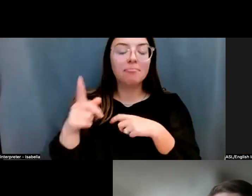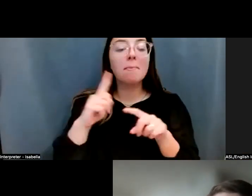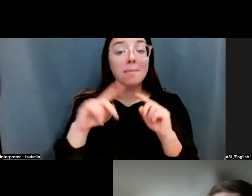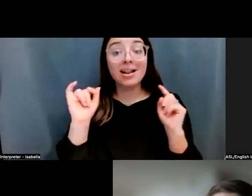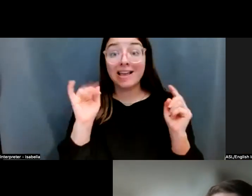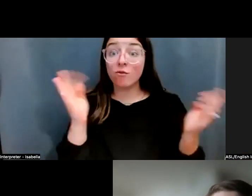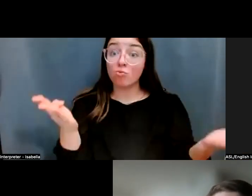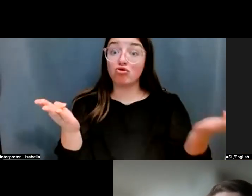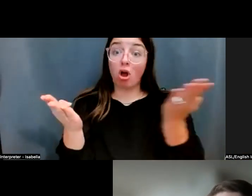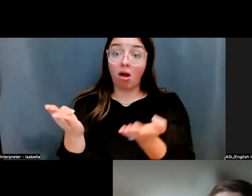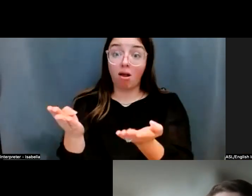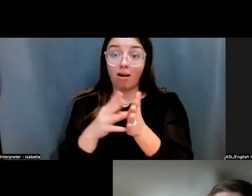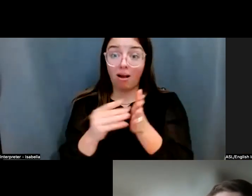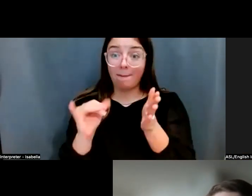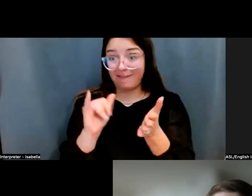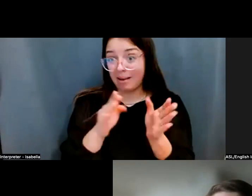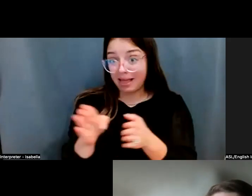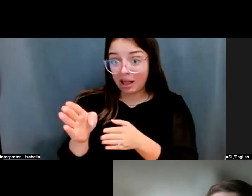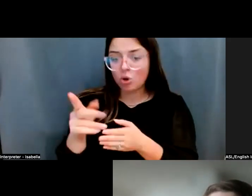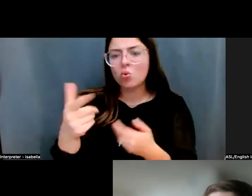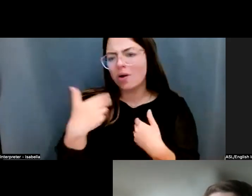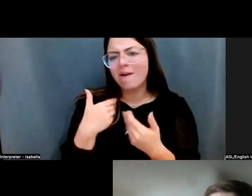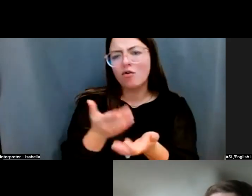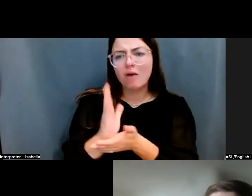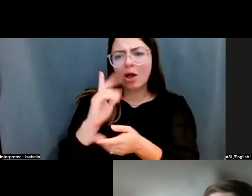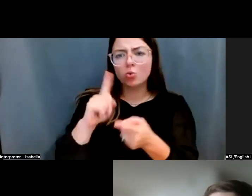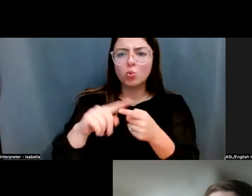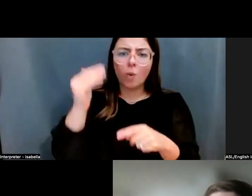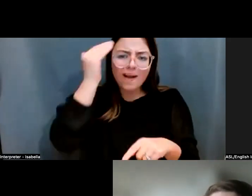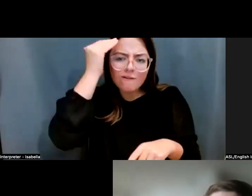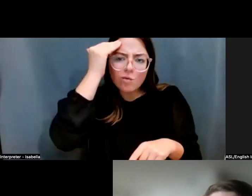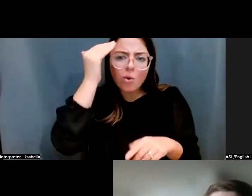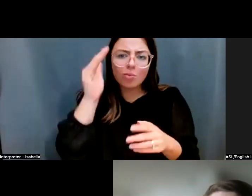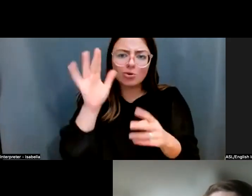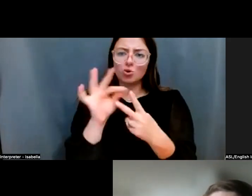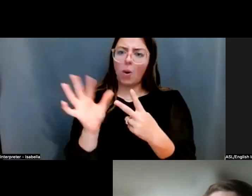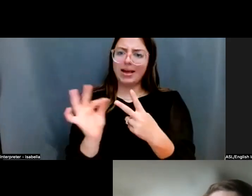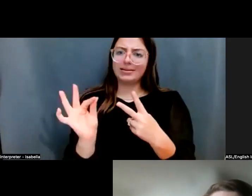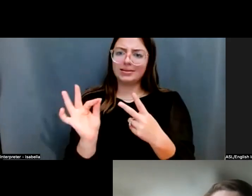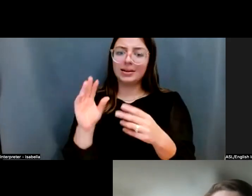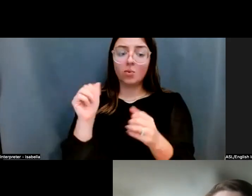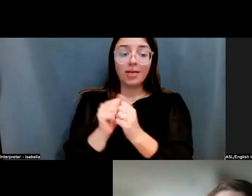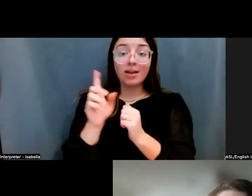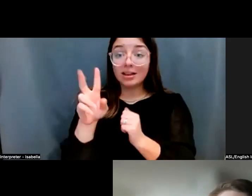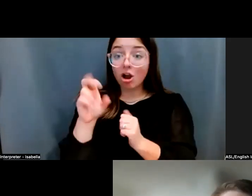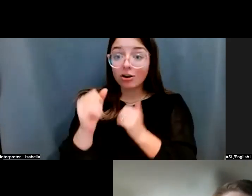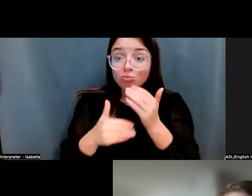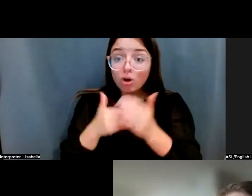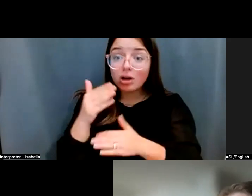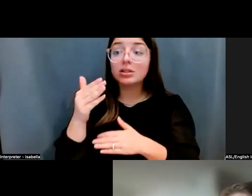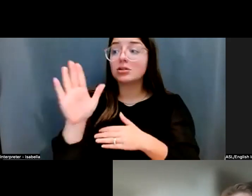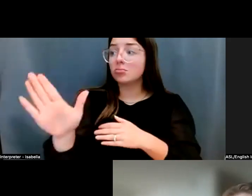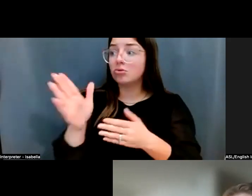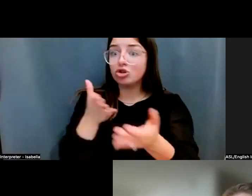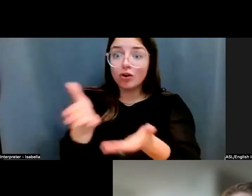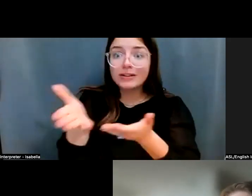copy of a plan like that, you know, you do have a right to informed choice regarding the DRS process and your DRS services. So, you know, if you would